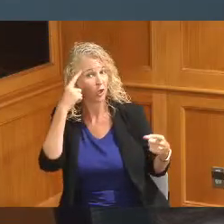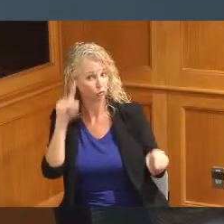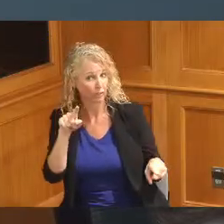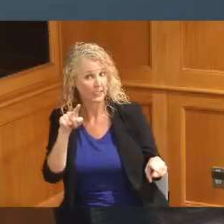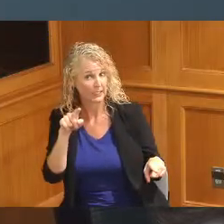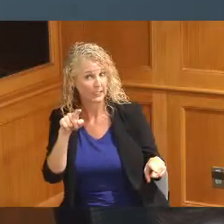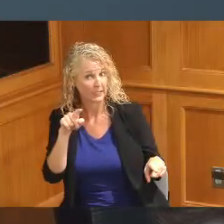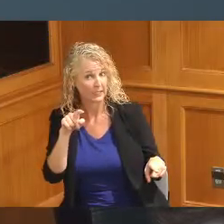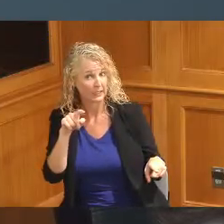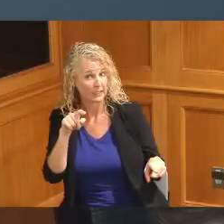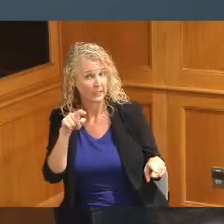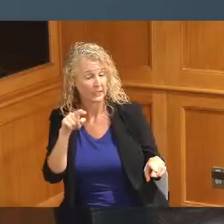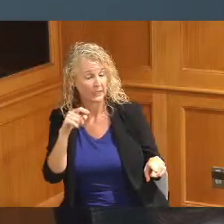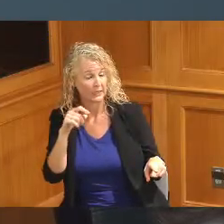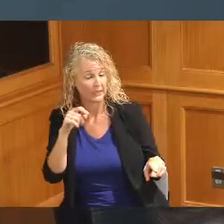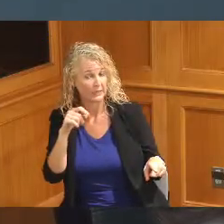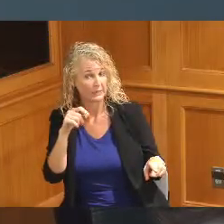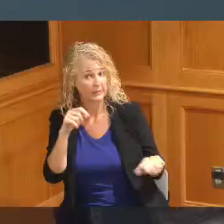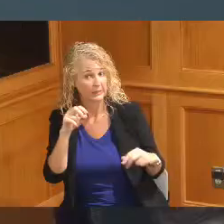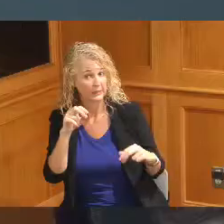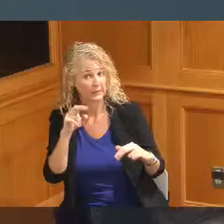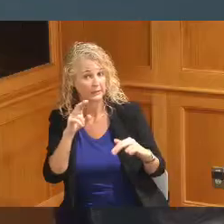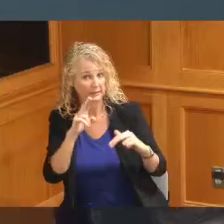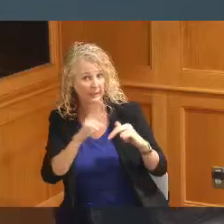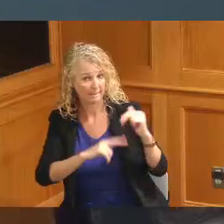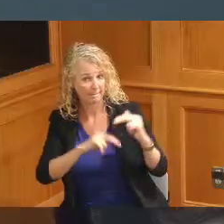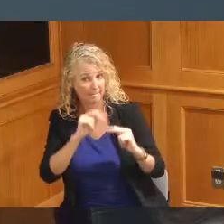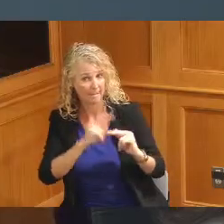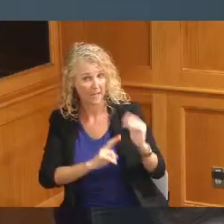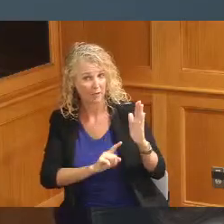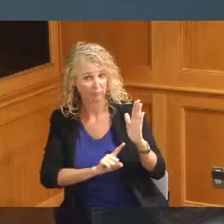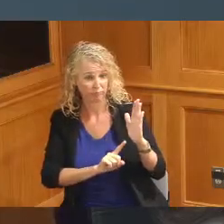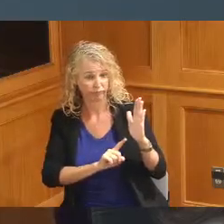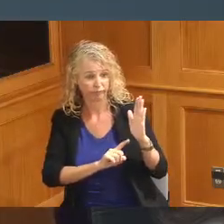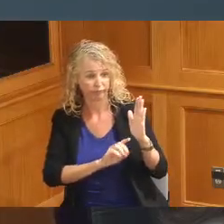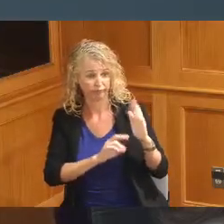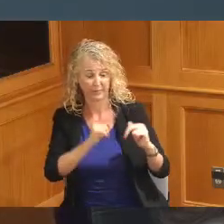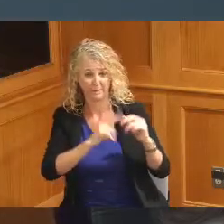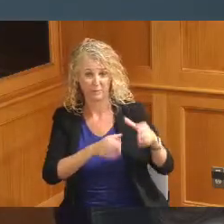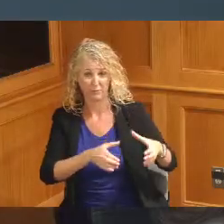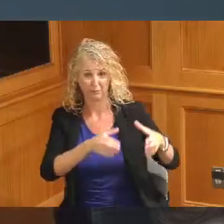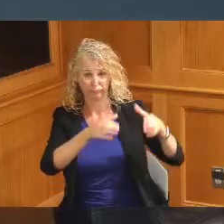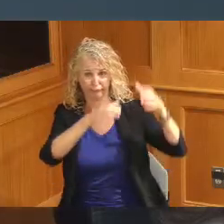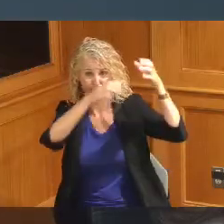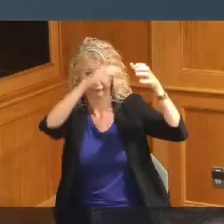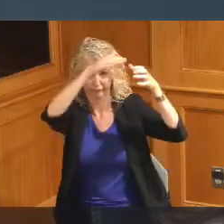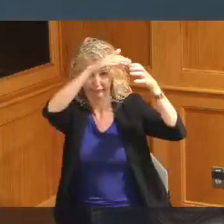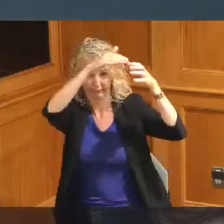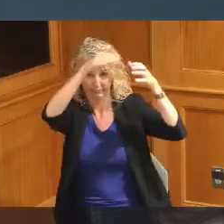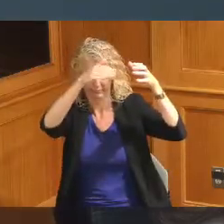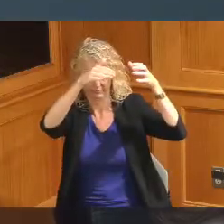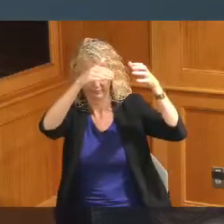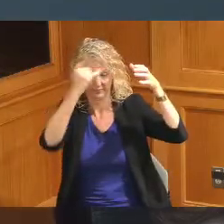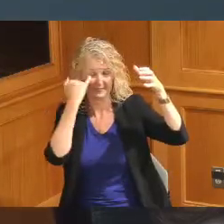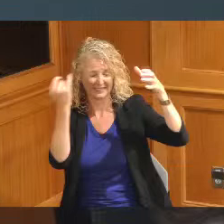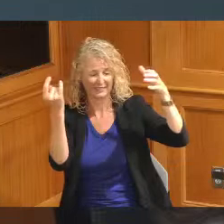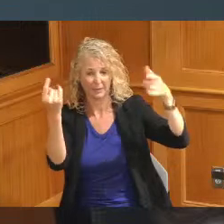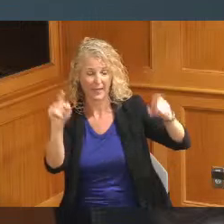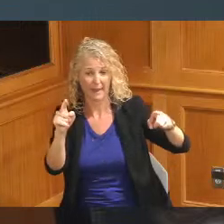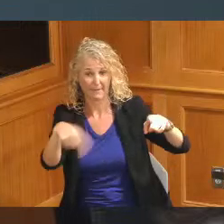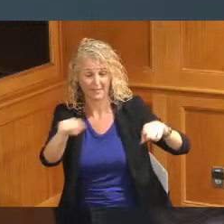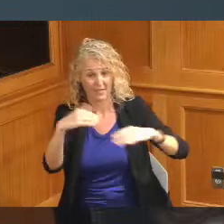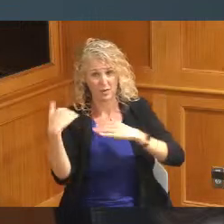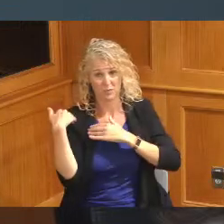the establishment to build that over, and if something happens after you build, then they're responsible. Is that what you're